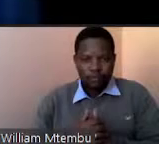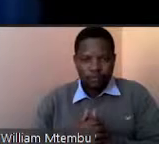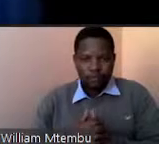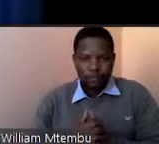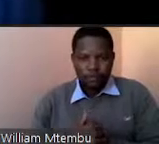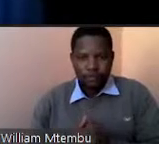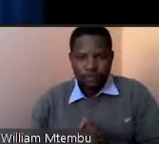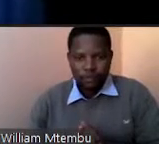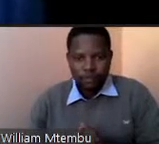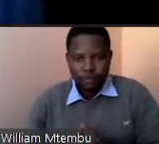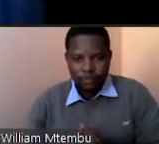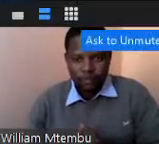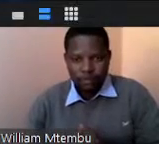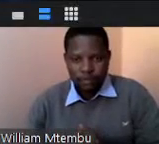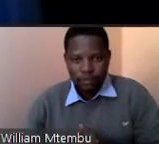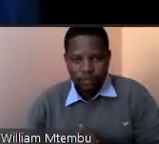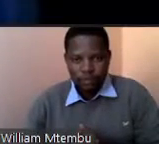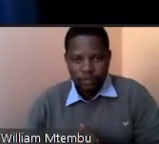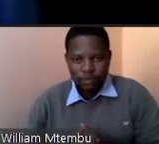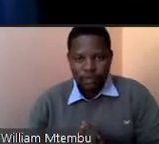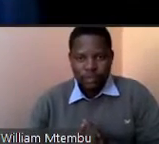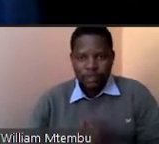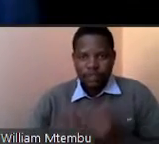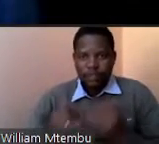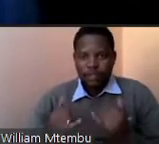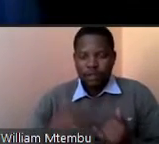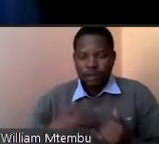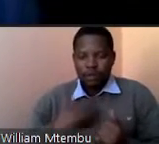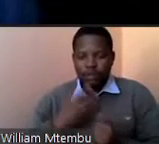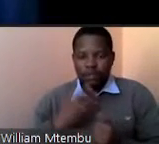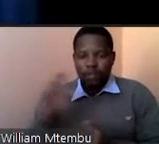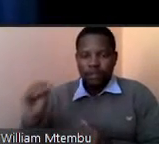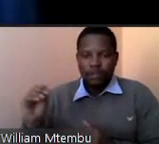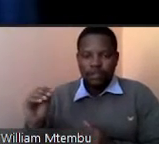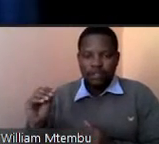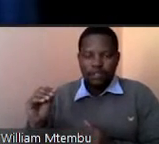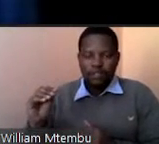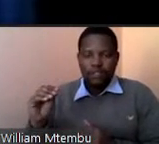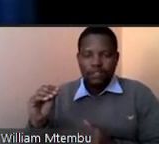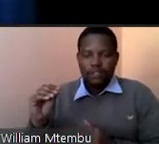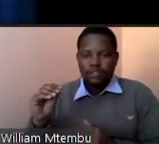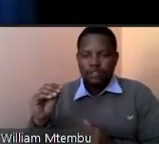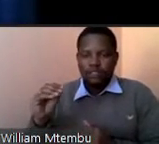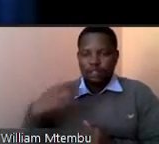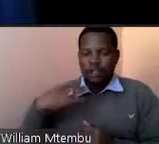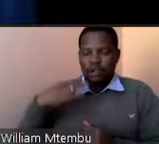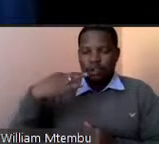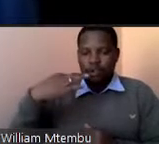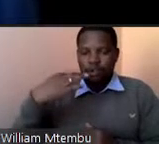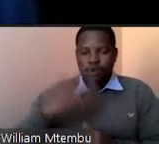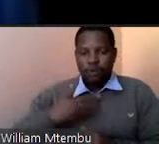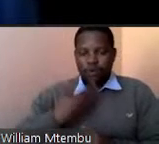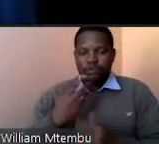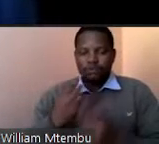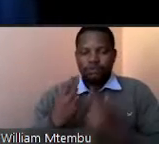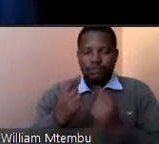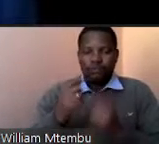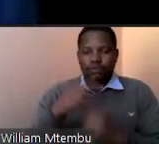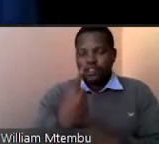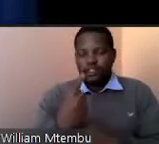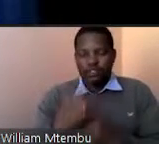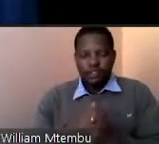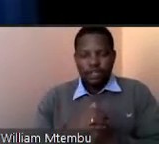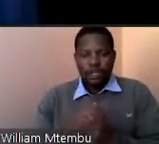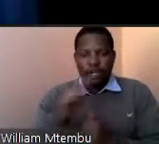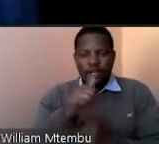I usually prefer to ask volunteers of the rapporteurs from the two groups who want to go first. Any